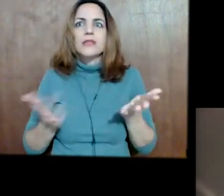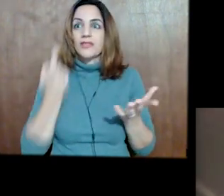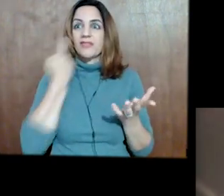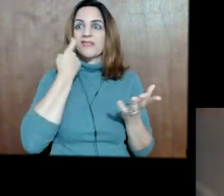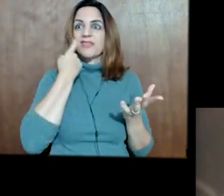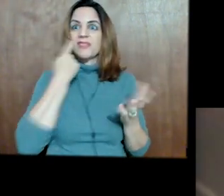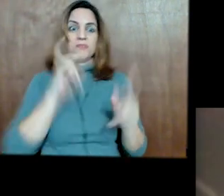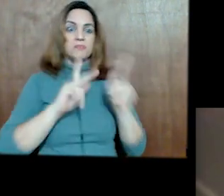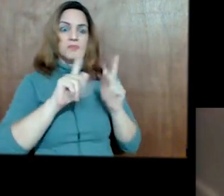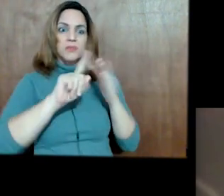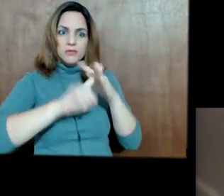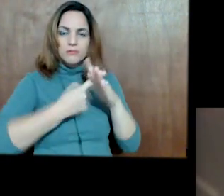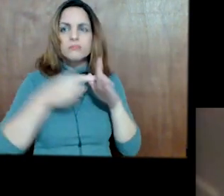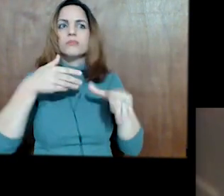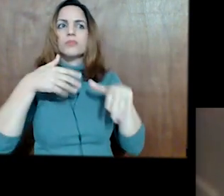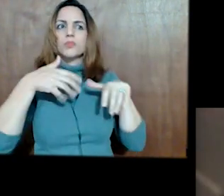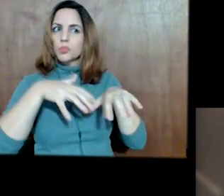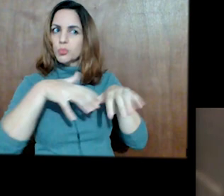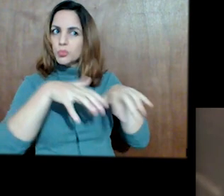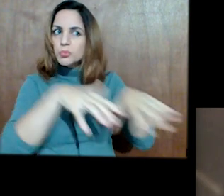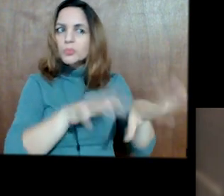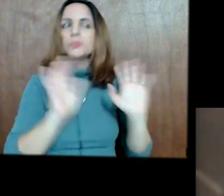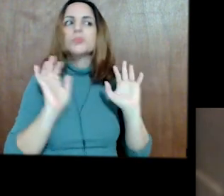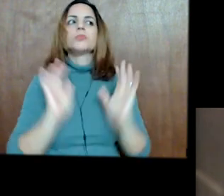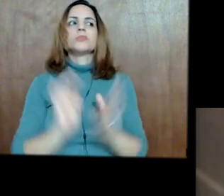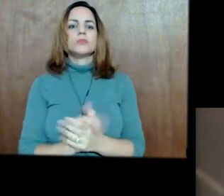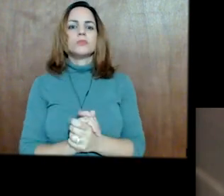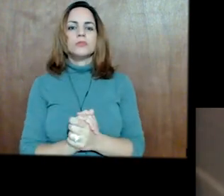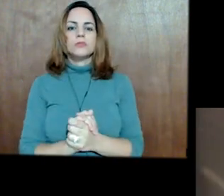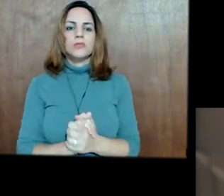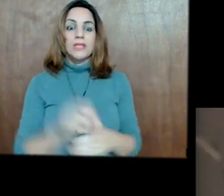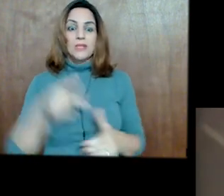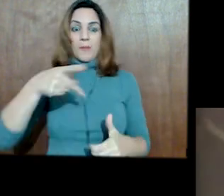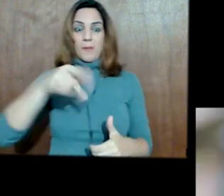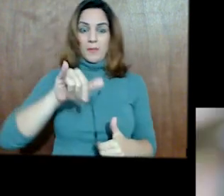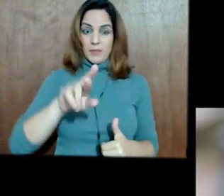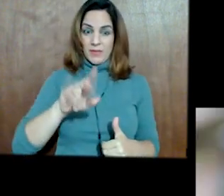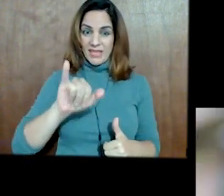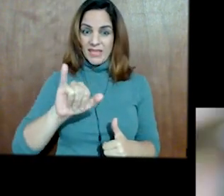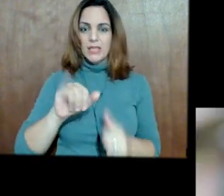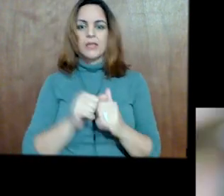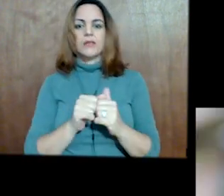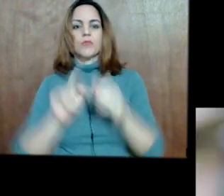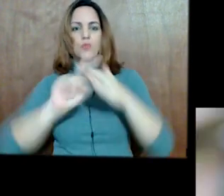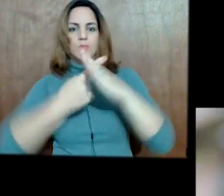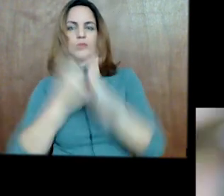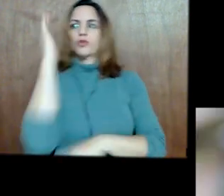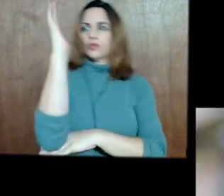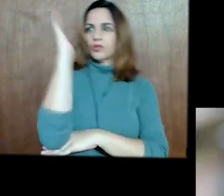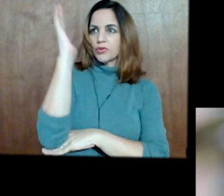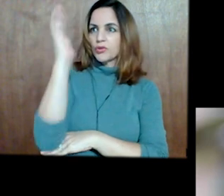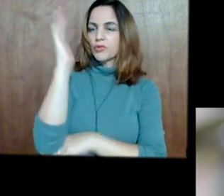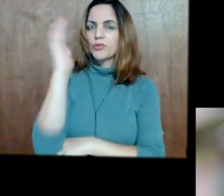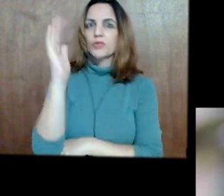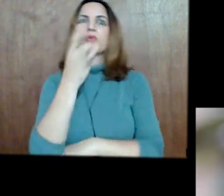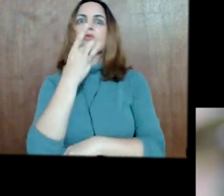Piri makes his speech. The lights go up and I look up at the